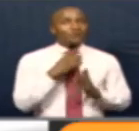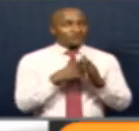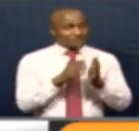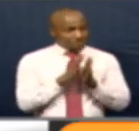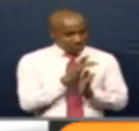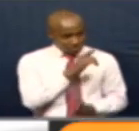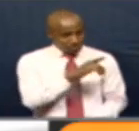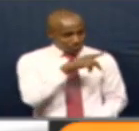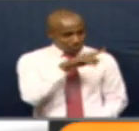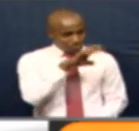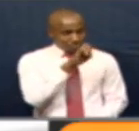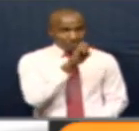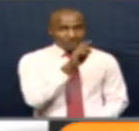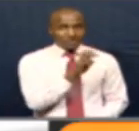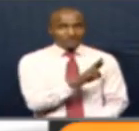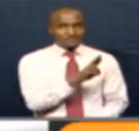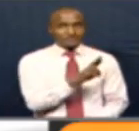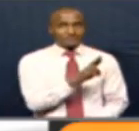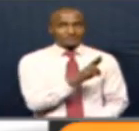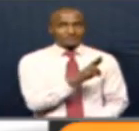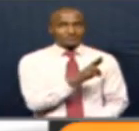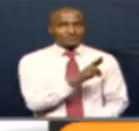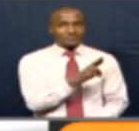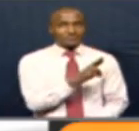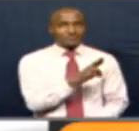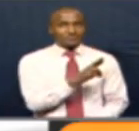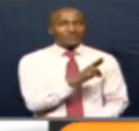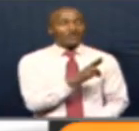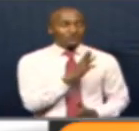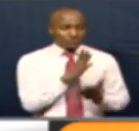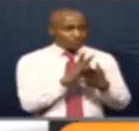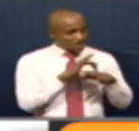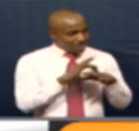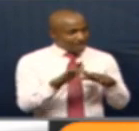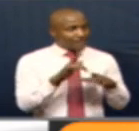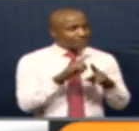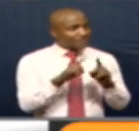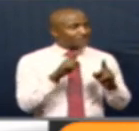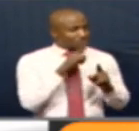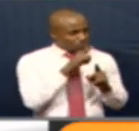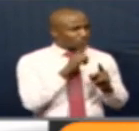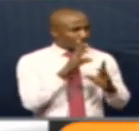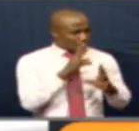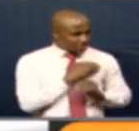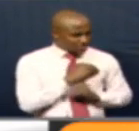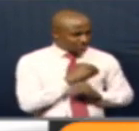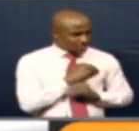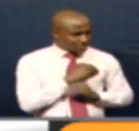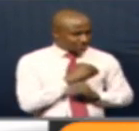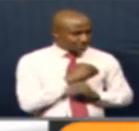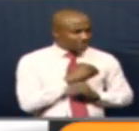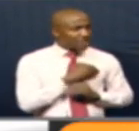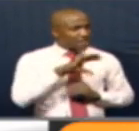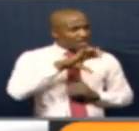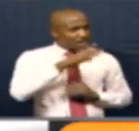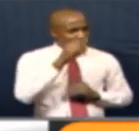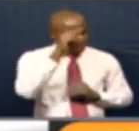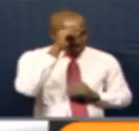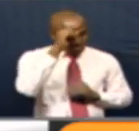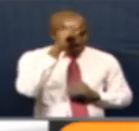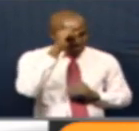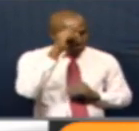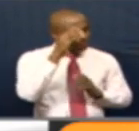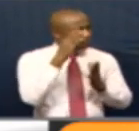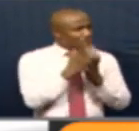and we've already said it's early days for you, but would you admit that the county government has